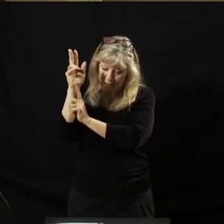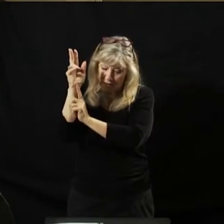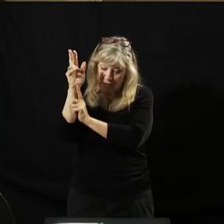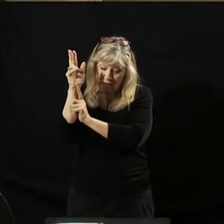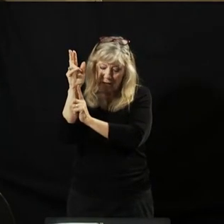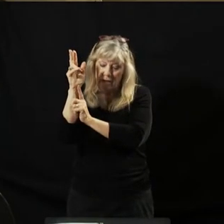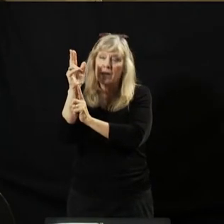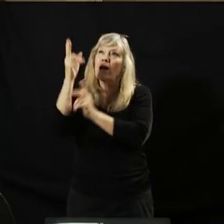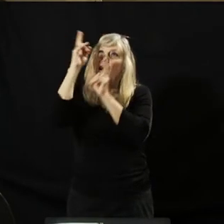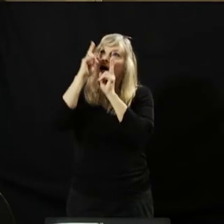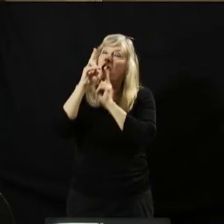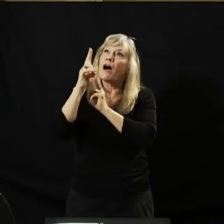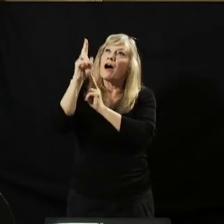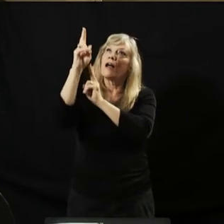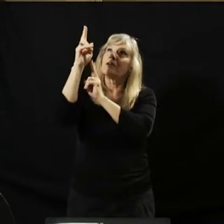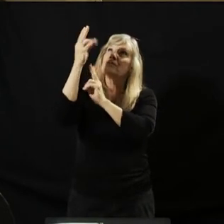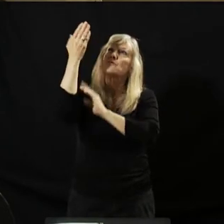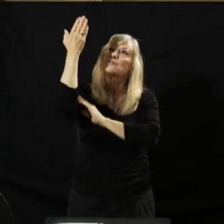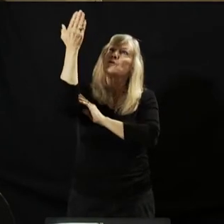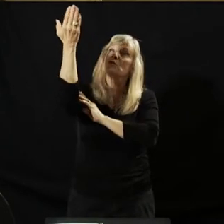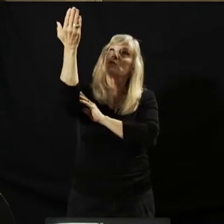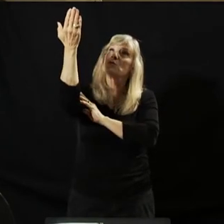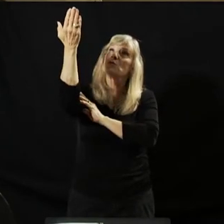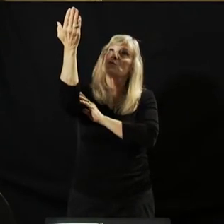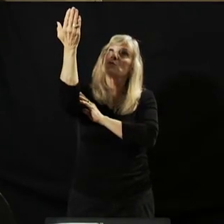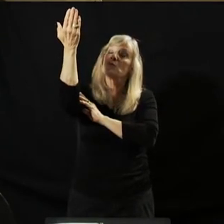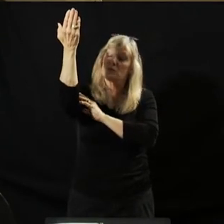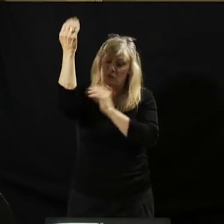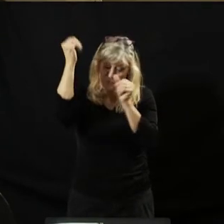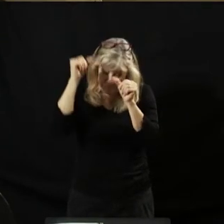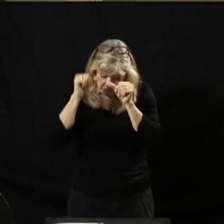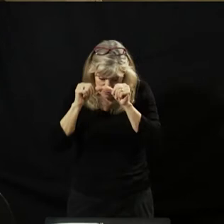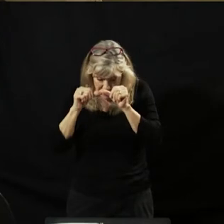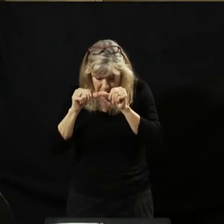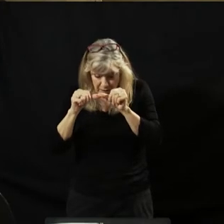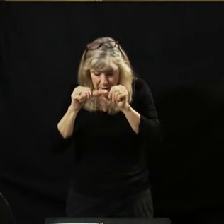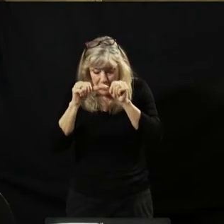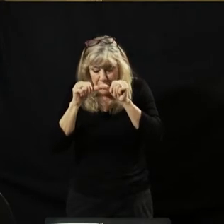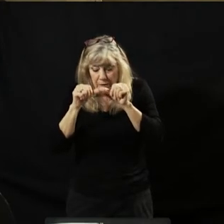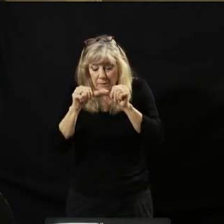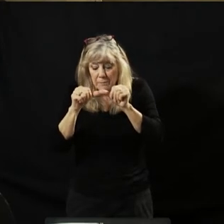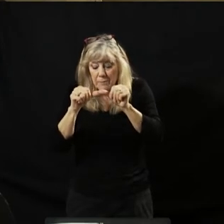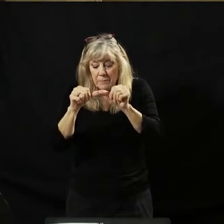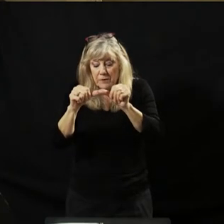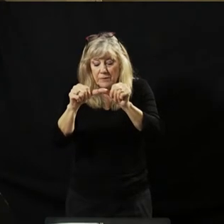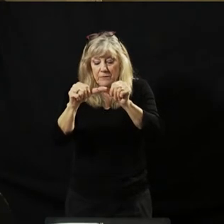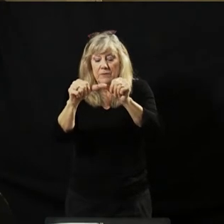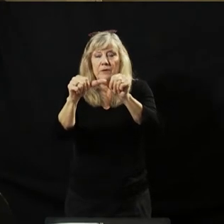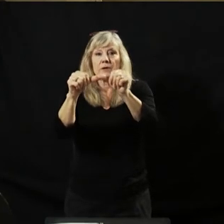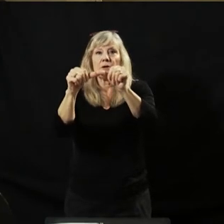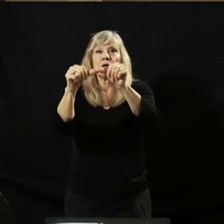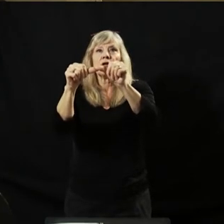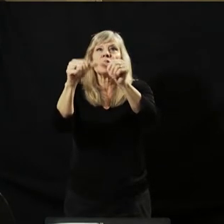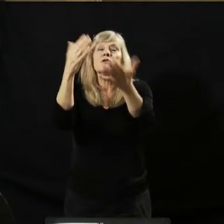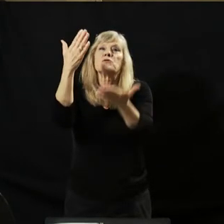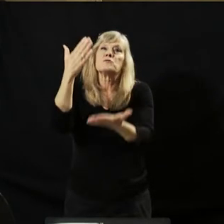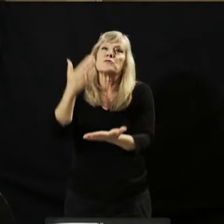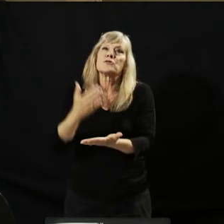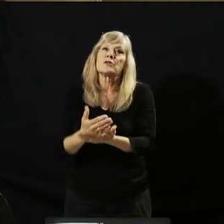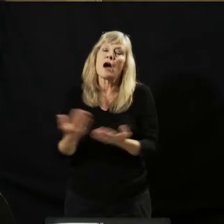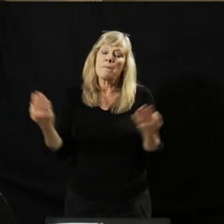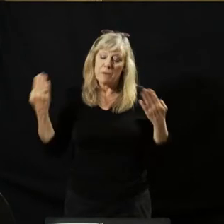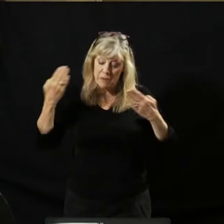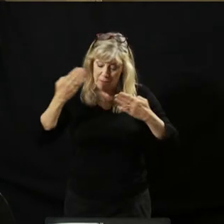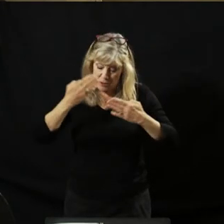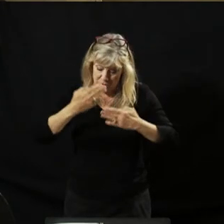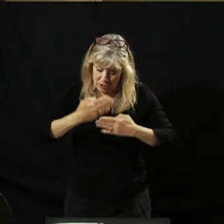your name, may persevere undimmed to overcome the